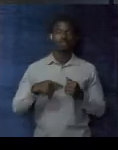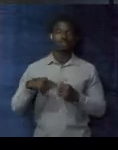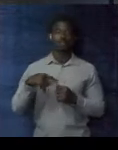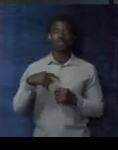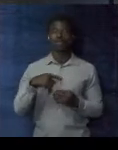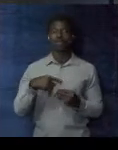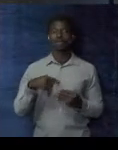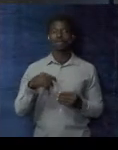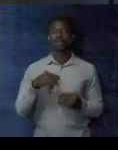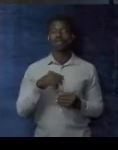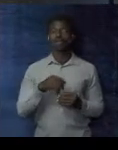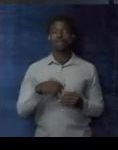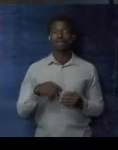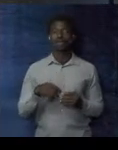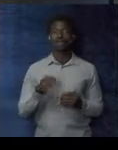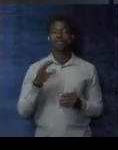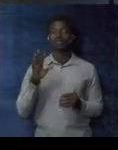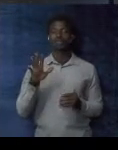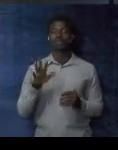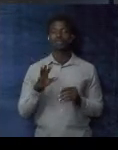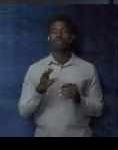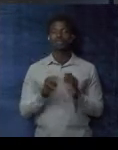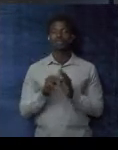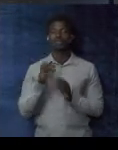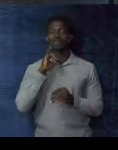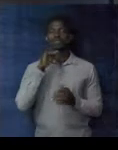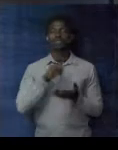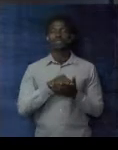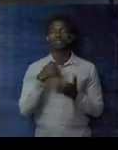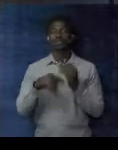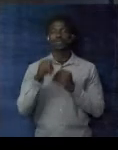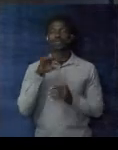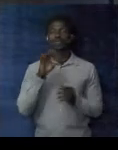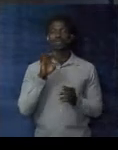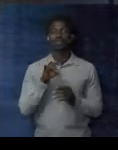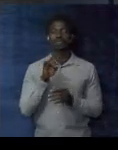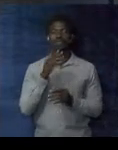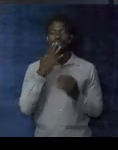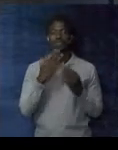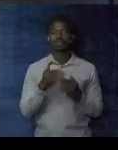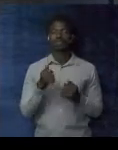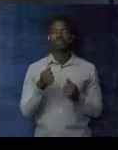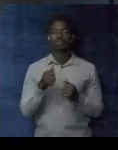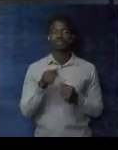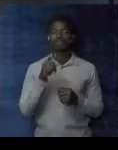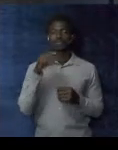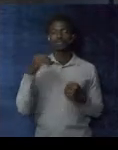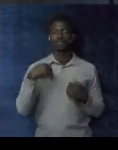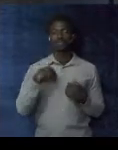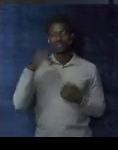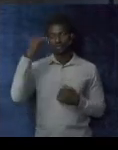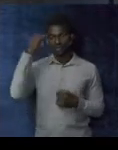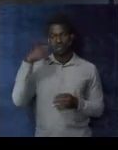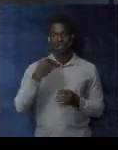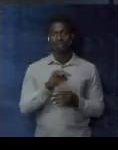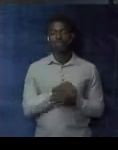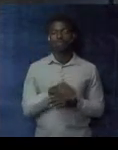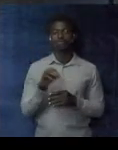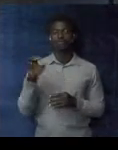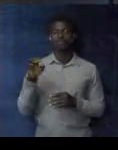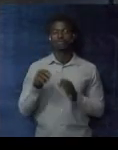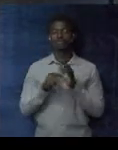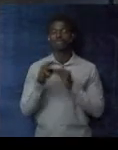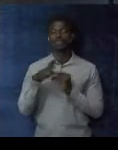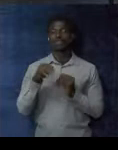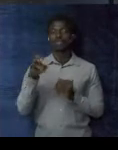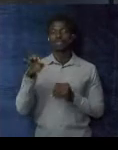5 meters, as you can see. Now, is that what you selected? Good job, you. Then you have a good idea of what meters and centimeter is